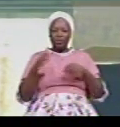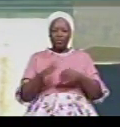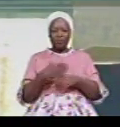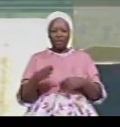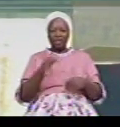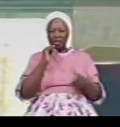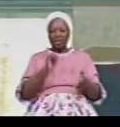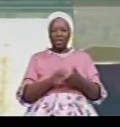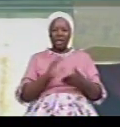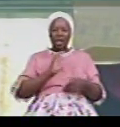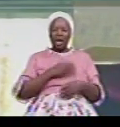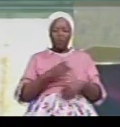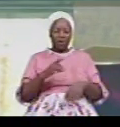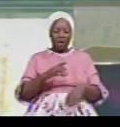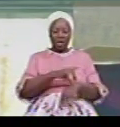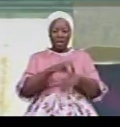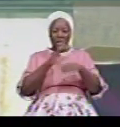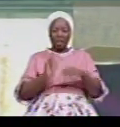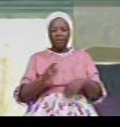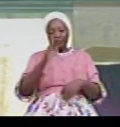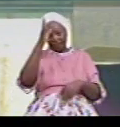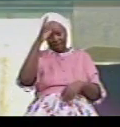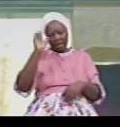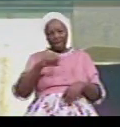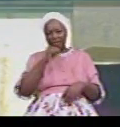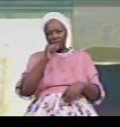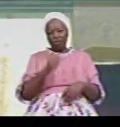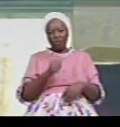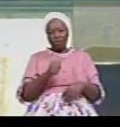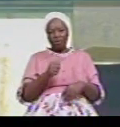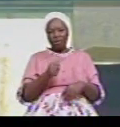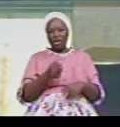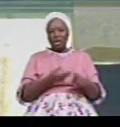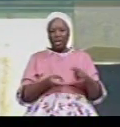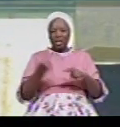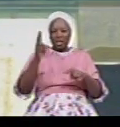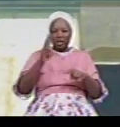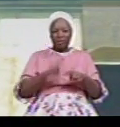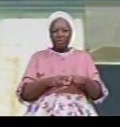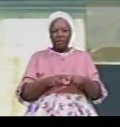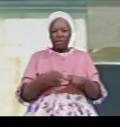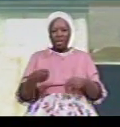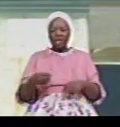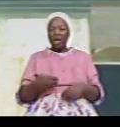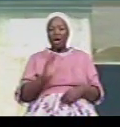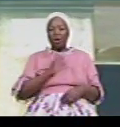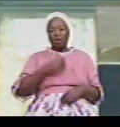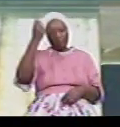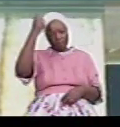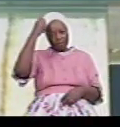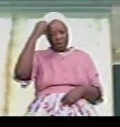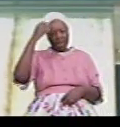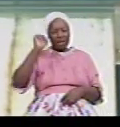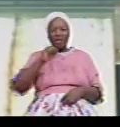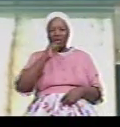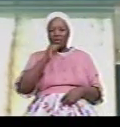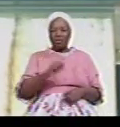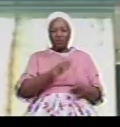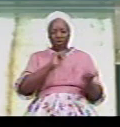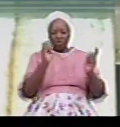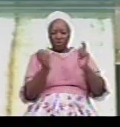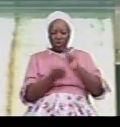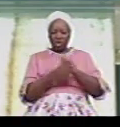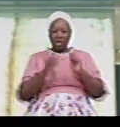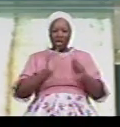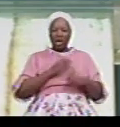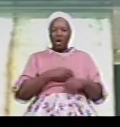improve on our brain. Our earthly fathers could not change our habits of laziness